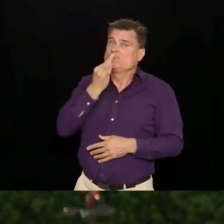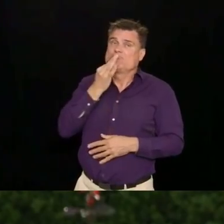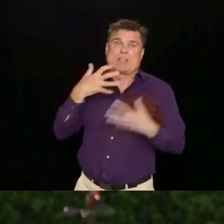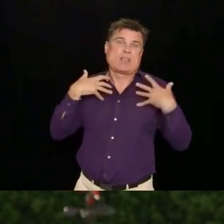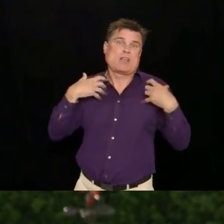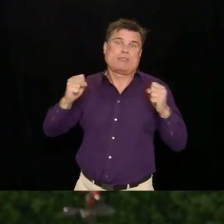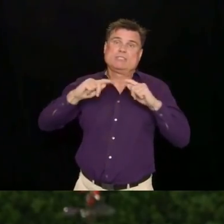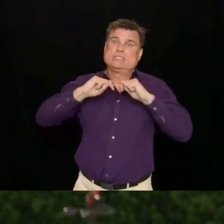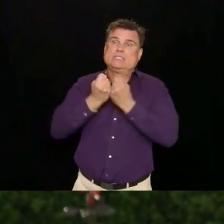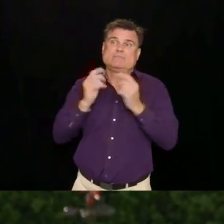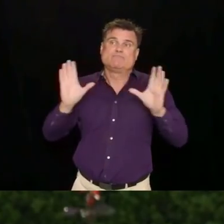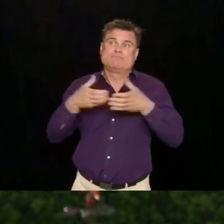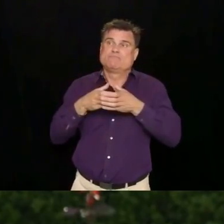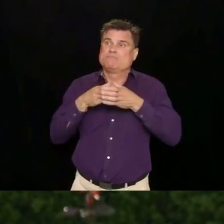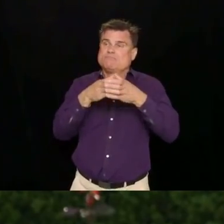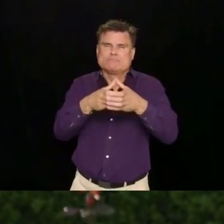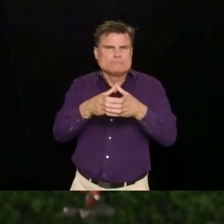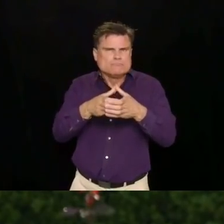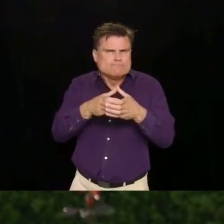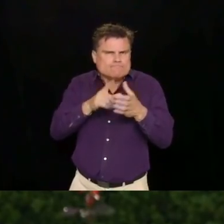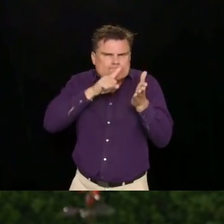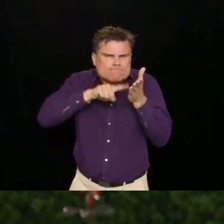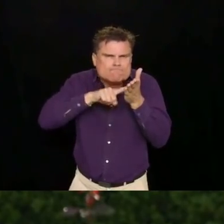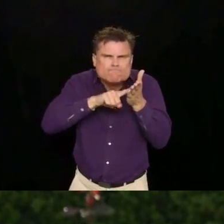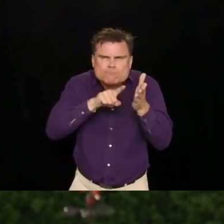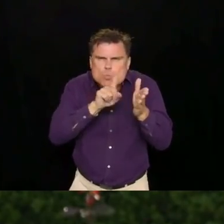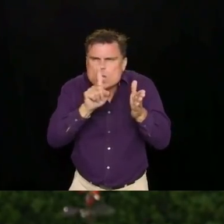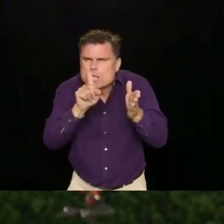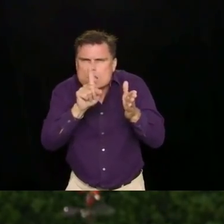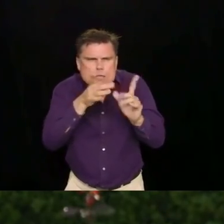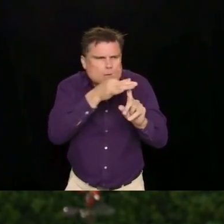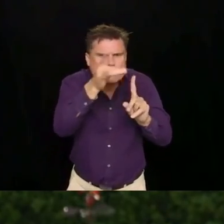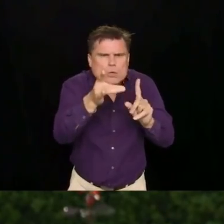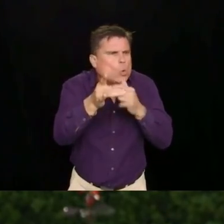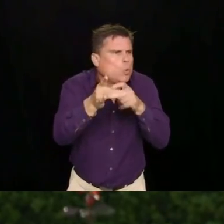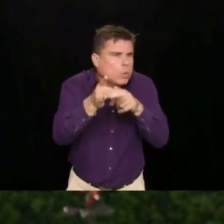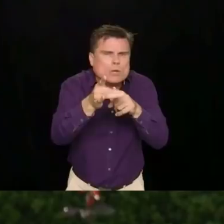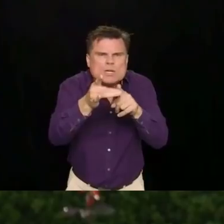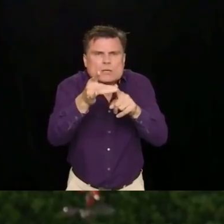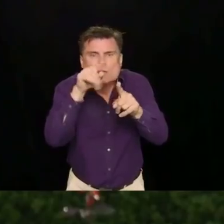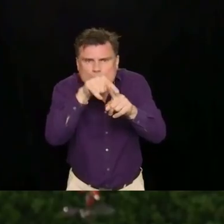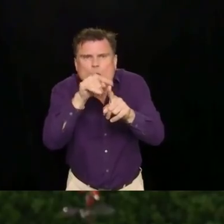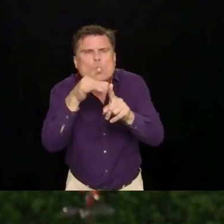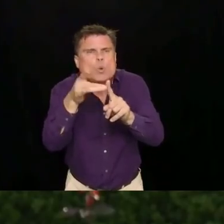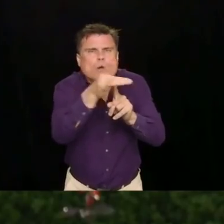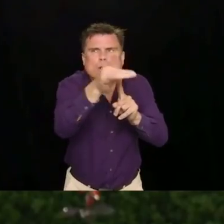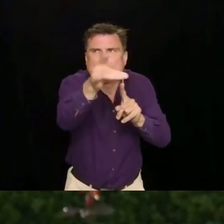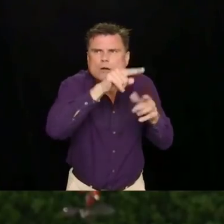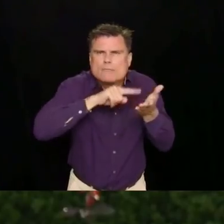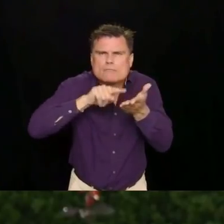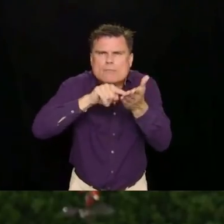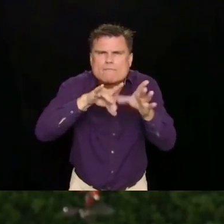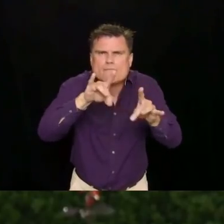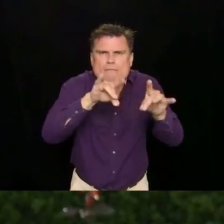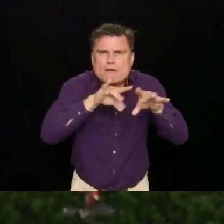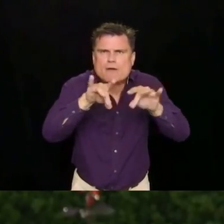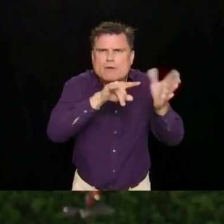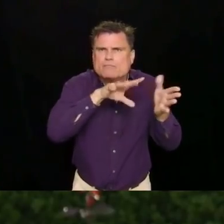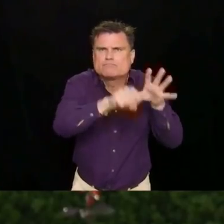in the other health authorities who pursue cases, identify cases, and identify contacts. And that's what's happened in this case.